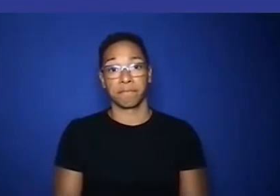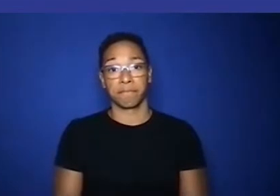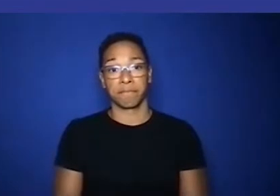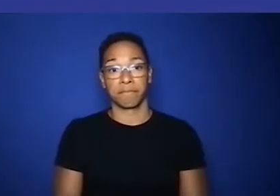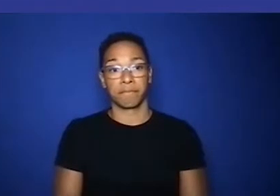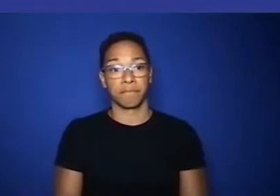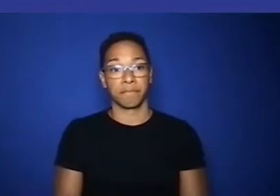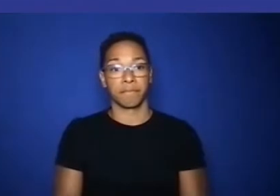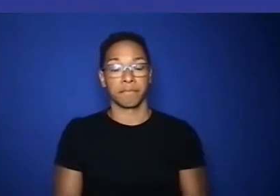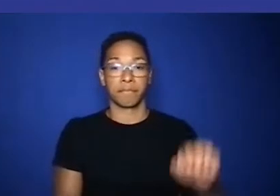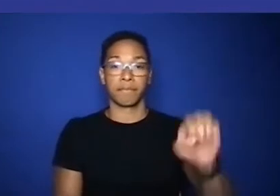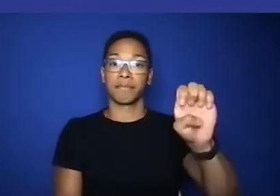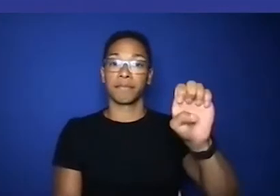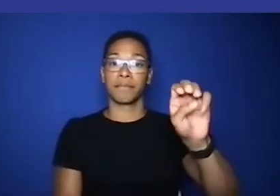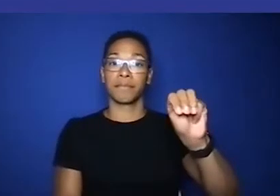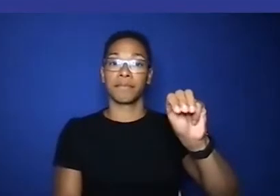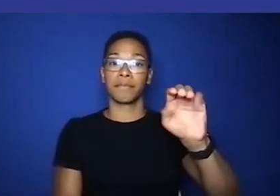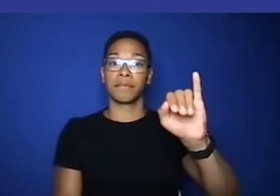Thinking of